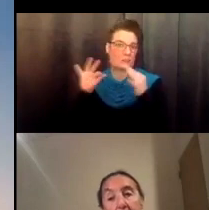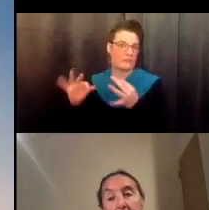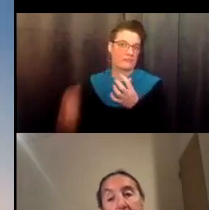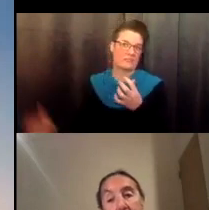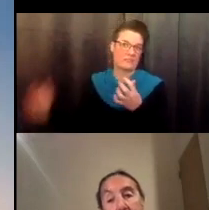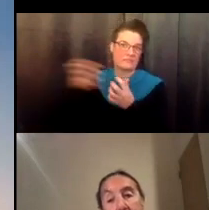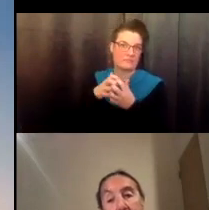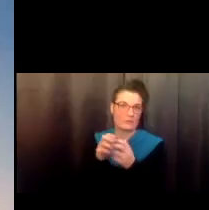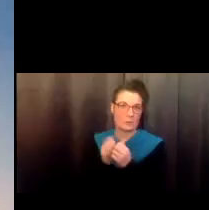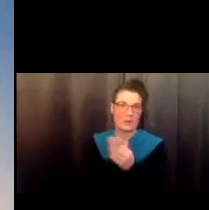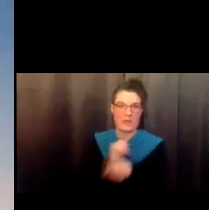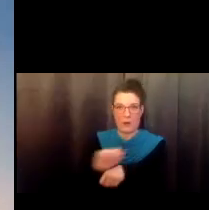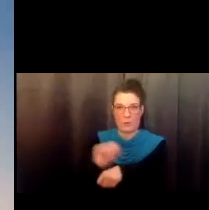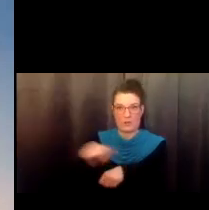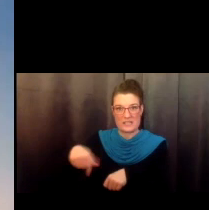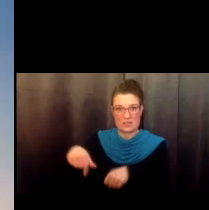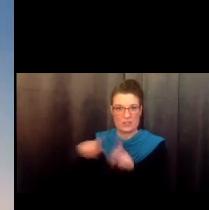the work we're doing at the department.